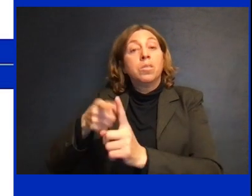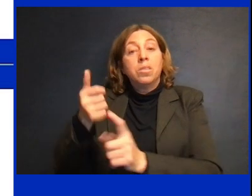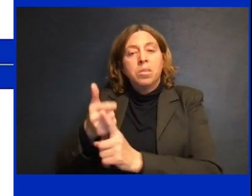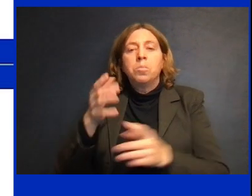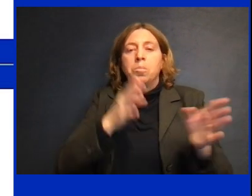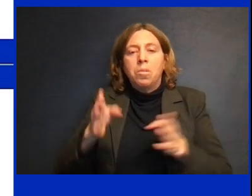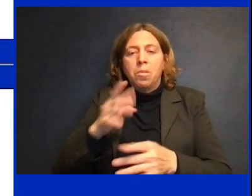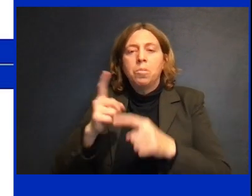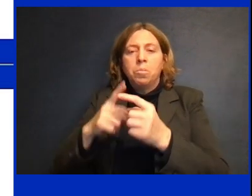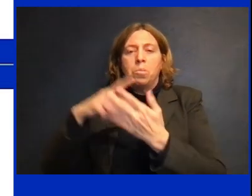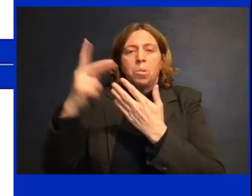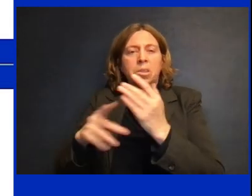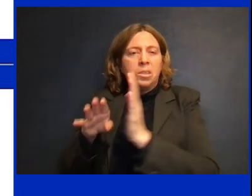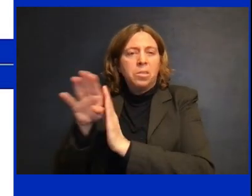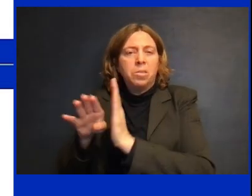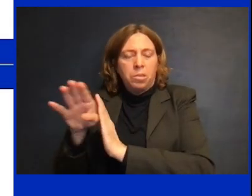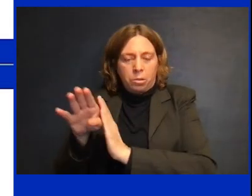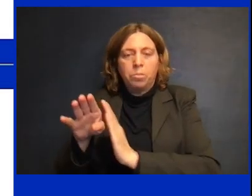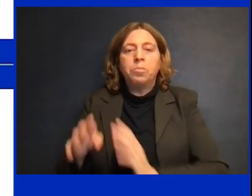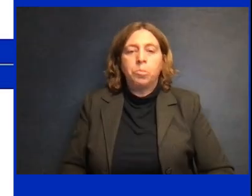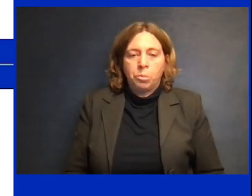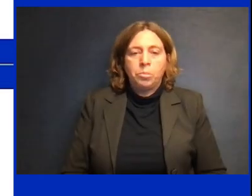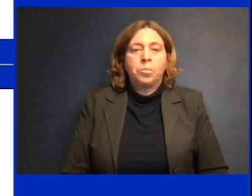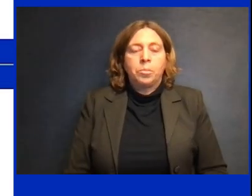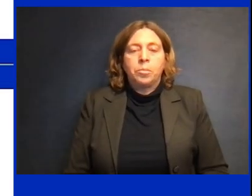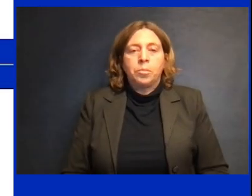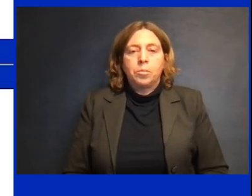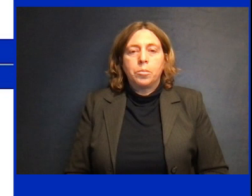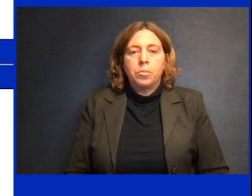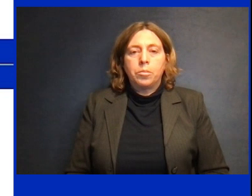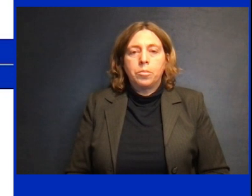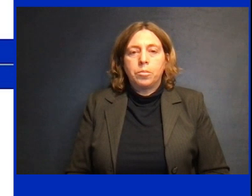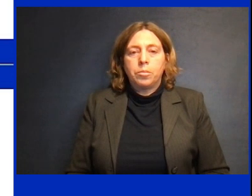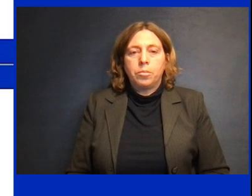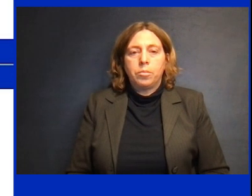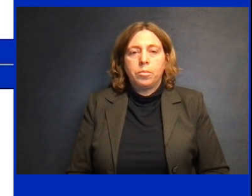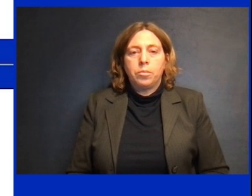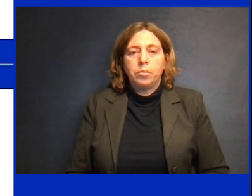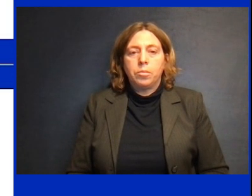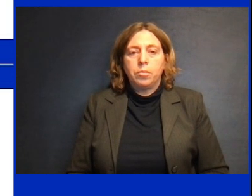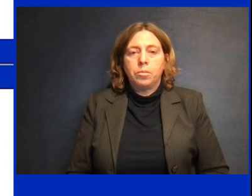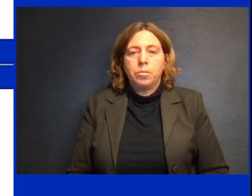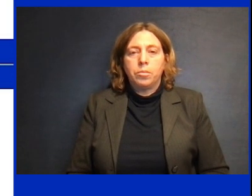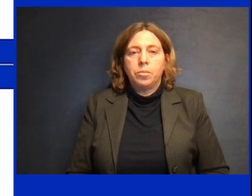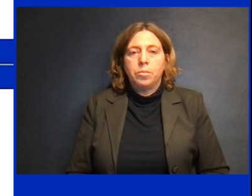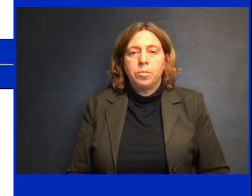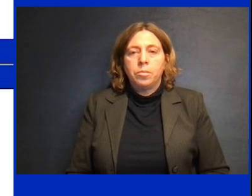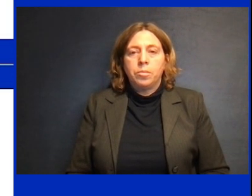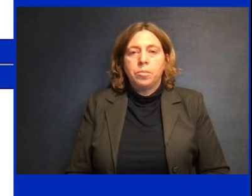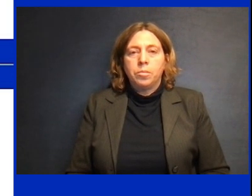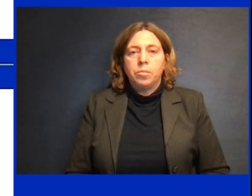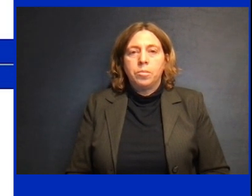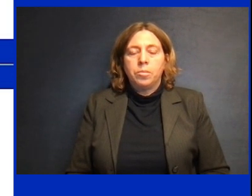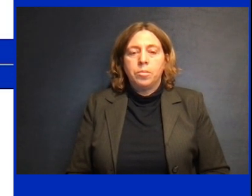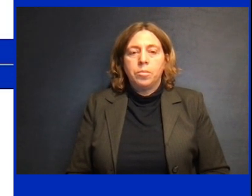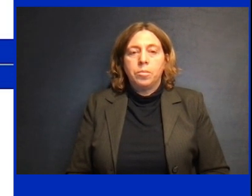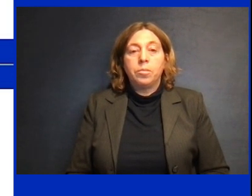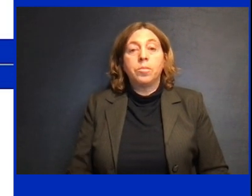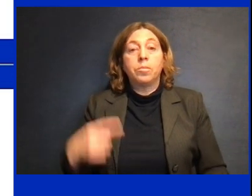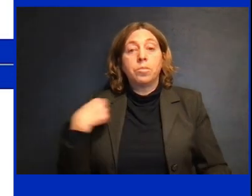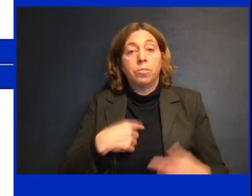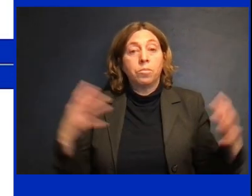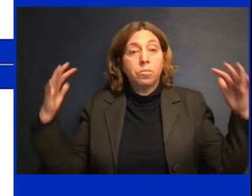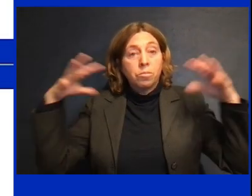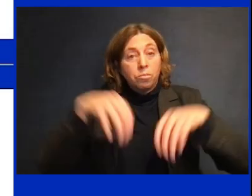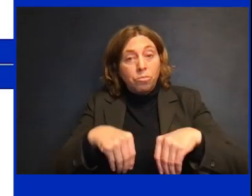10004-1415. Attention to Mr. Donald Burns, FTA Director of Planning and Program Development. We are here